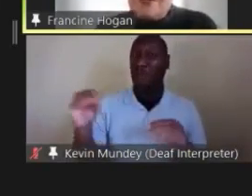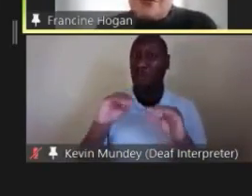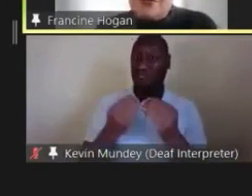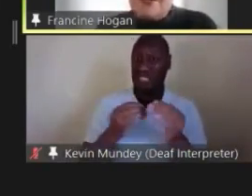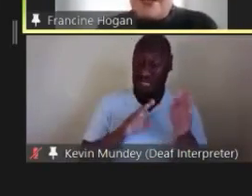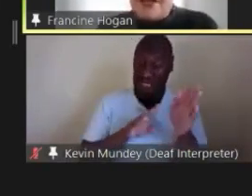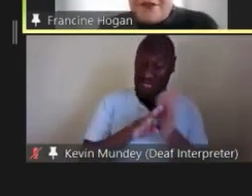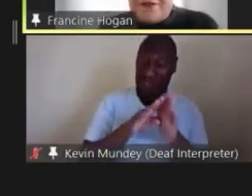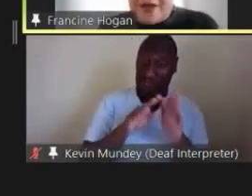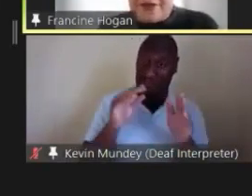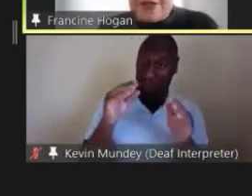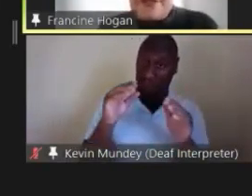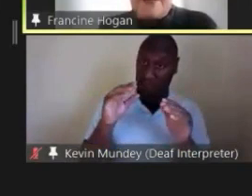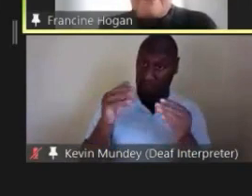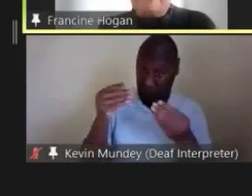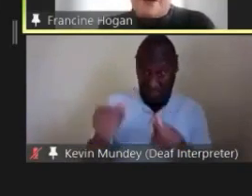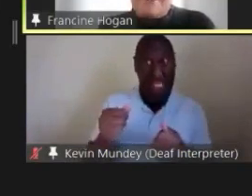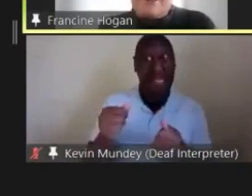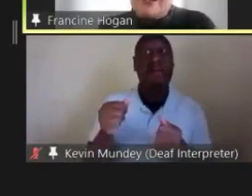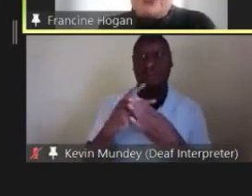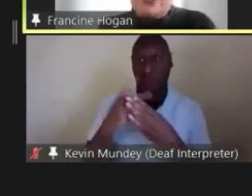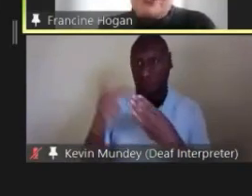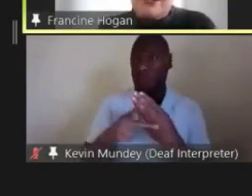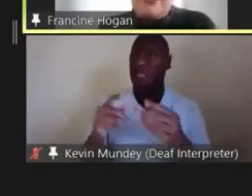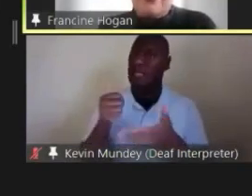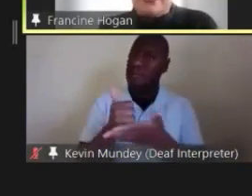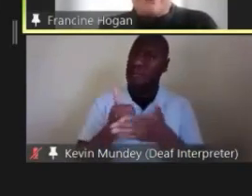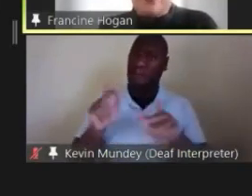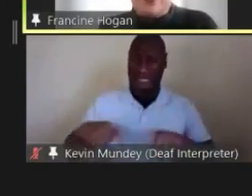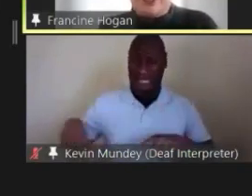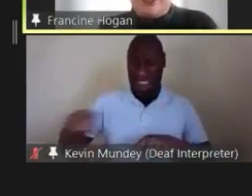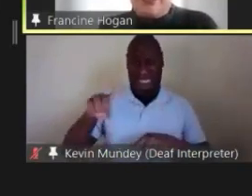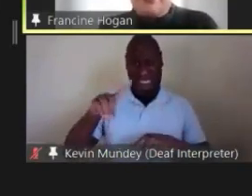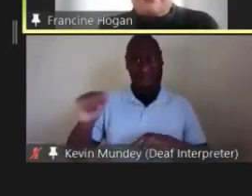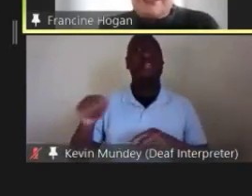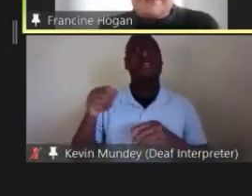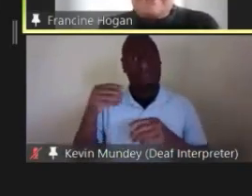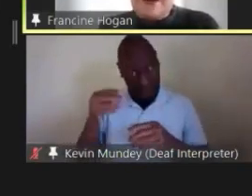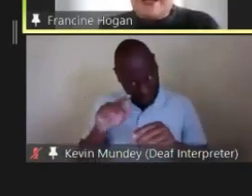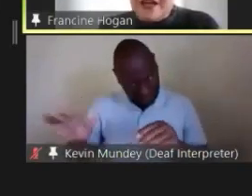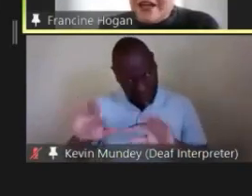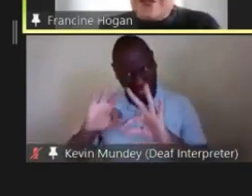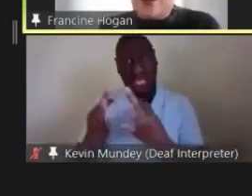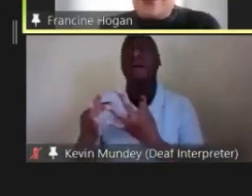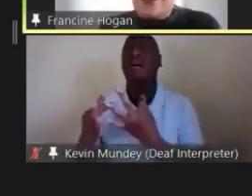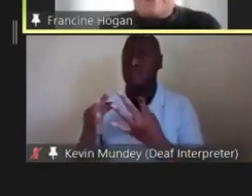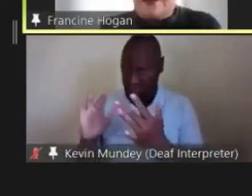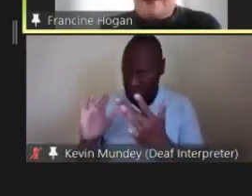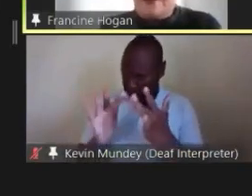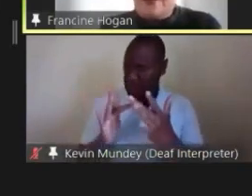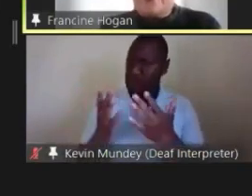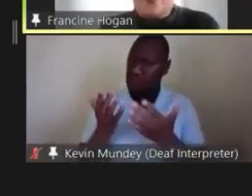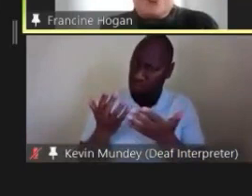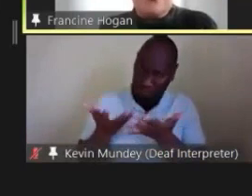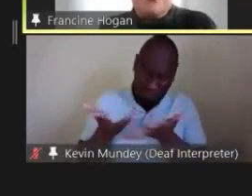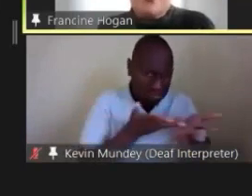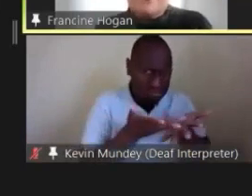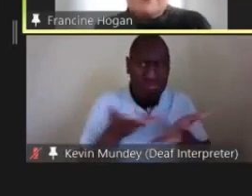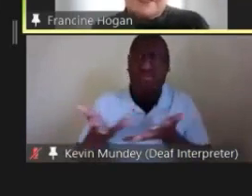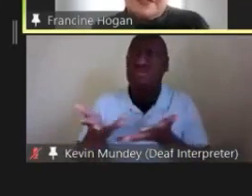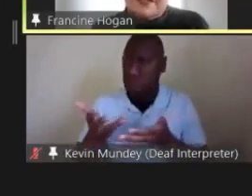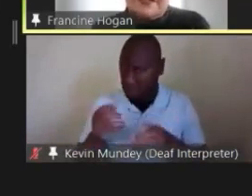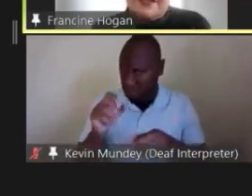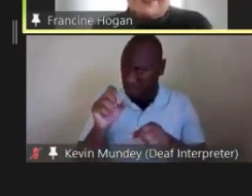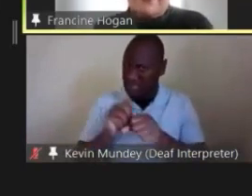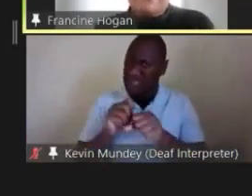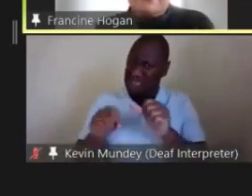with disabilities and their families find information, network, and identify and/or develop the supports and